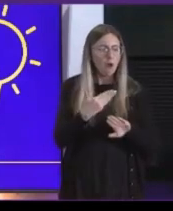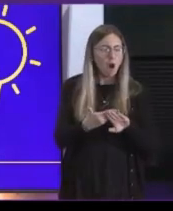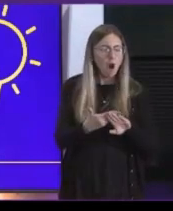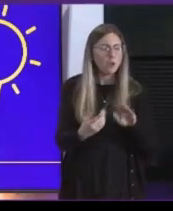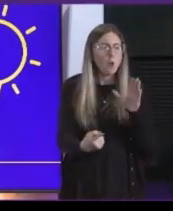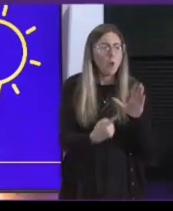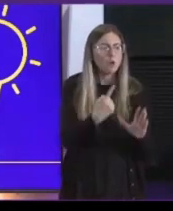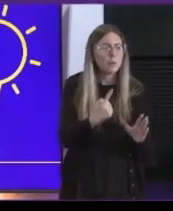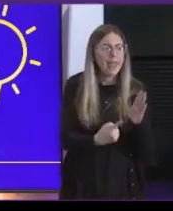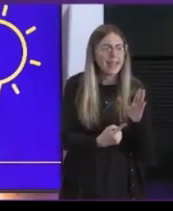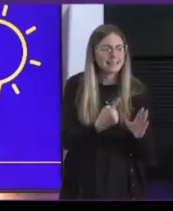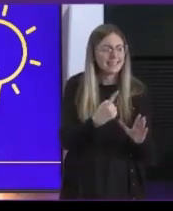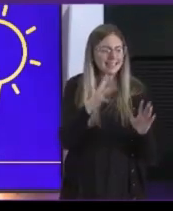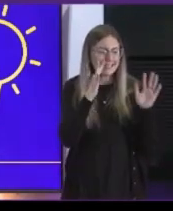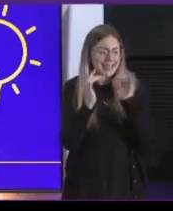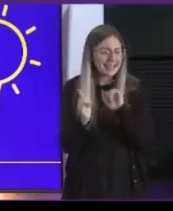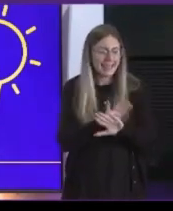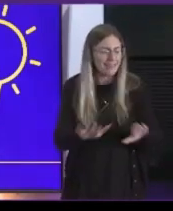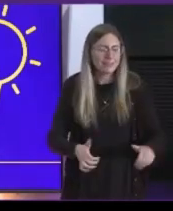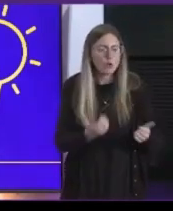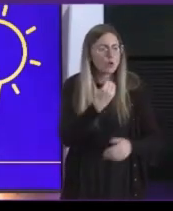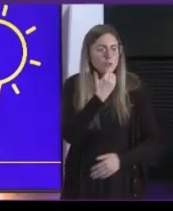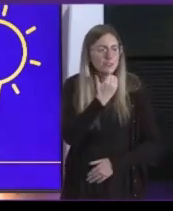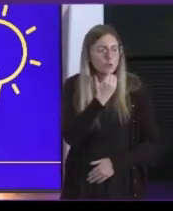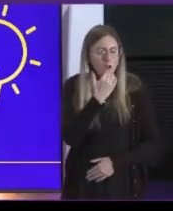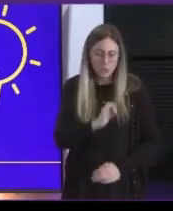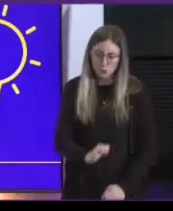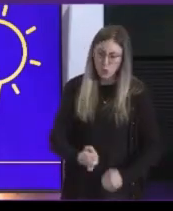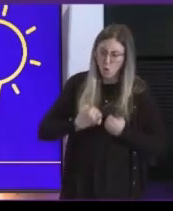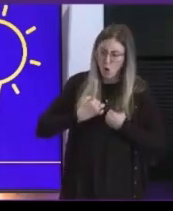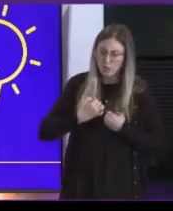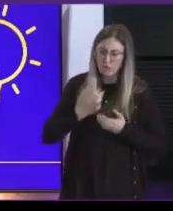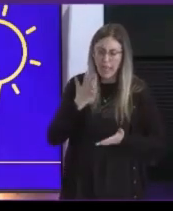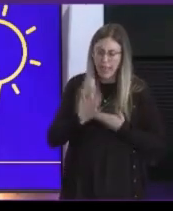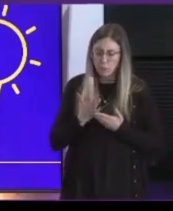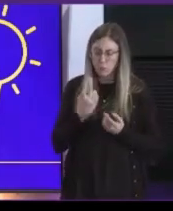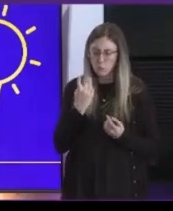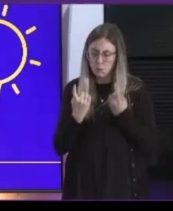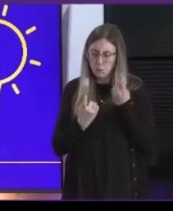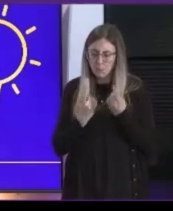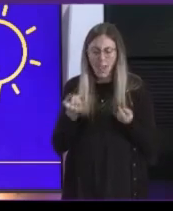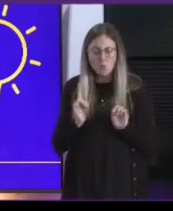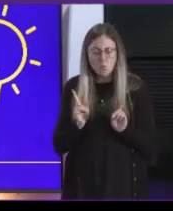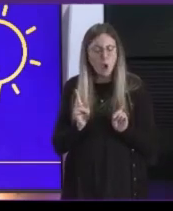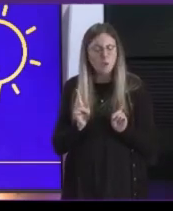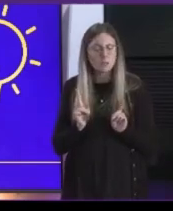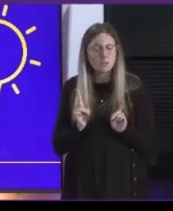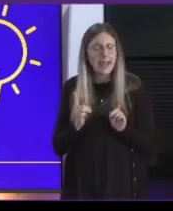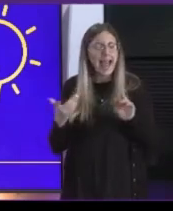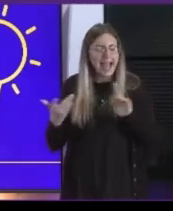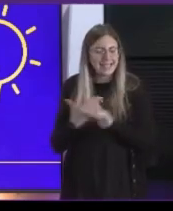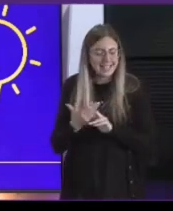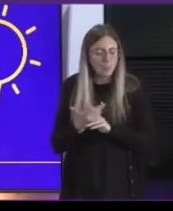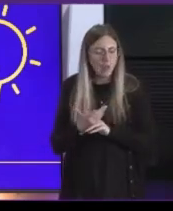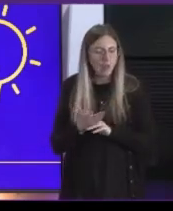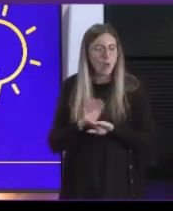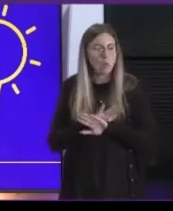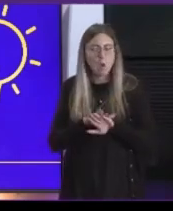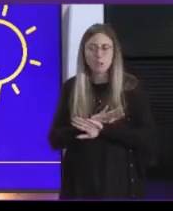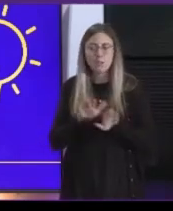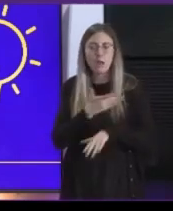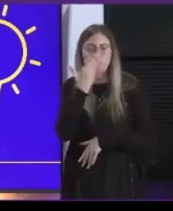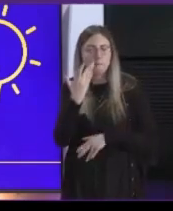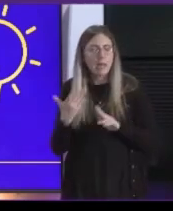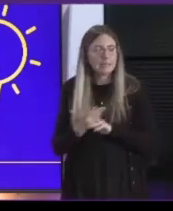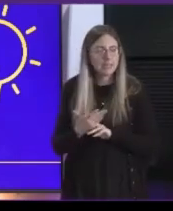automated testing, that's really not a good picture. So as an industry, how do we define what is an accessible? Can we say it's